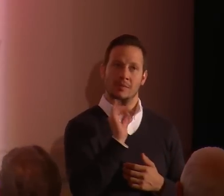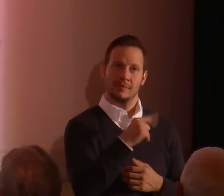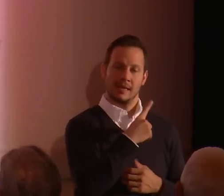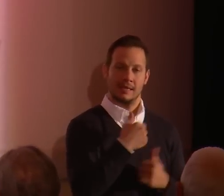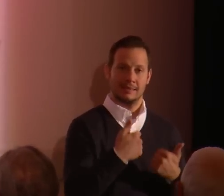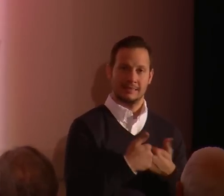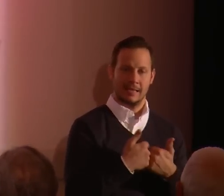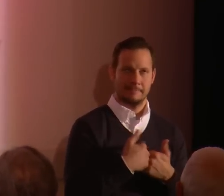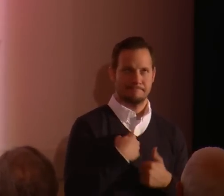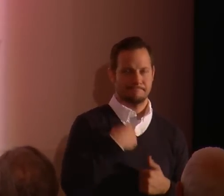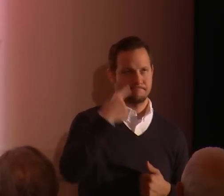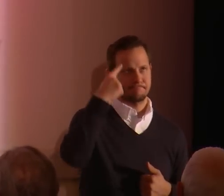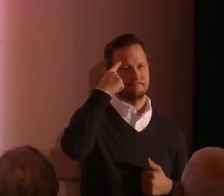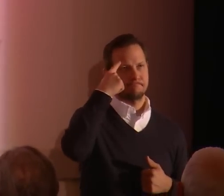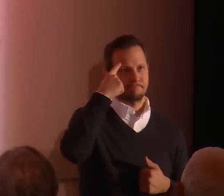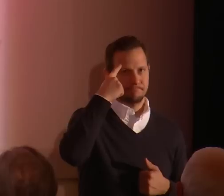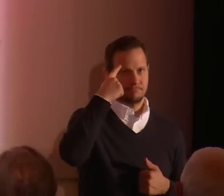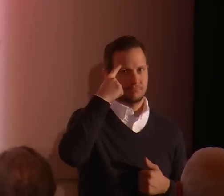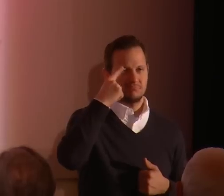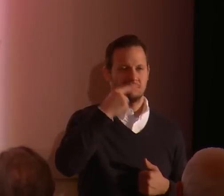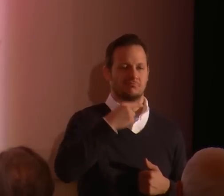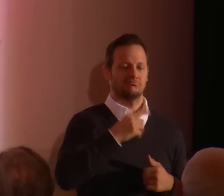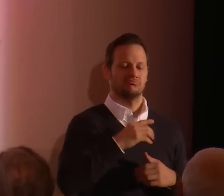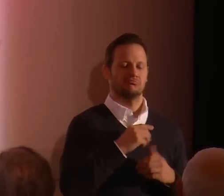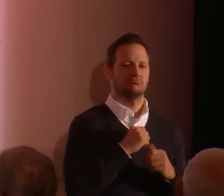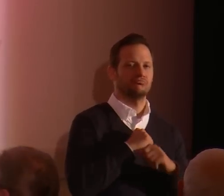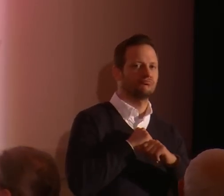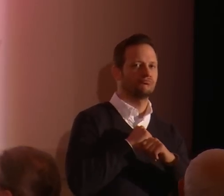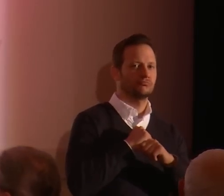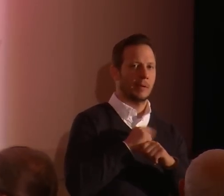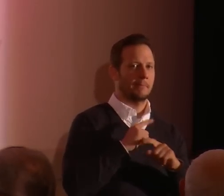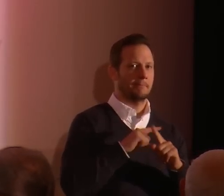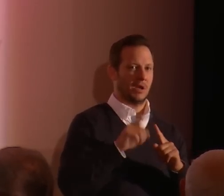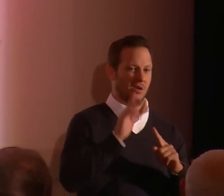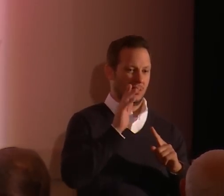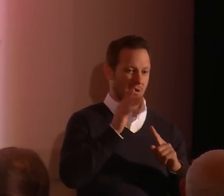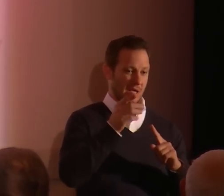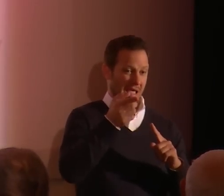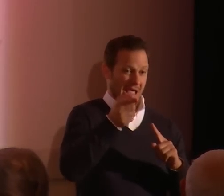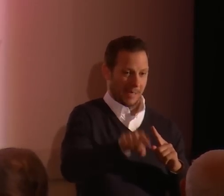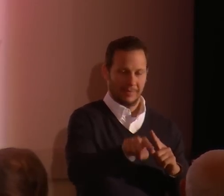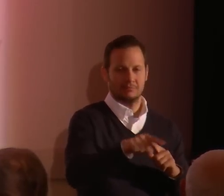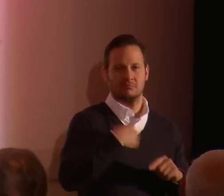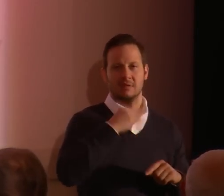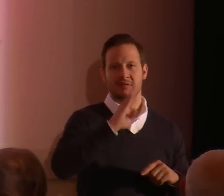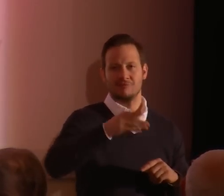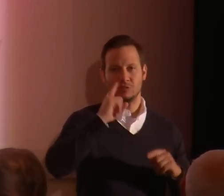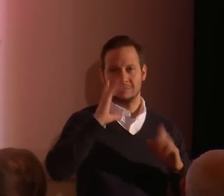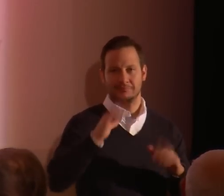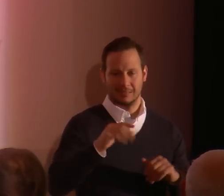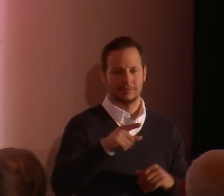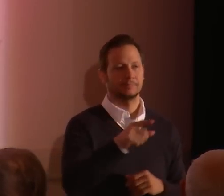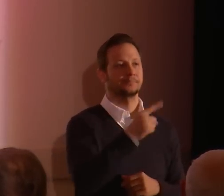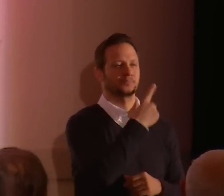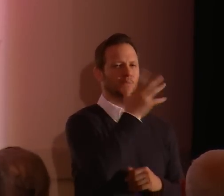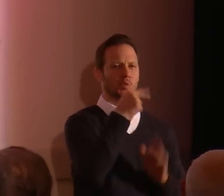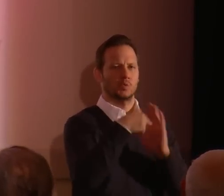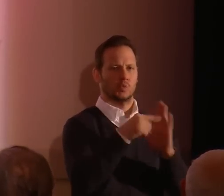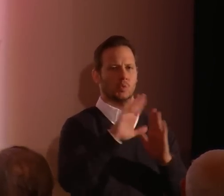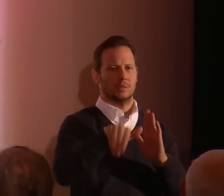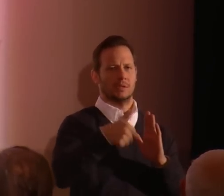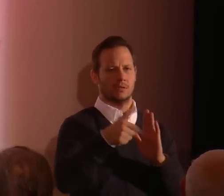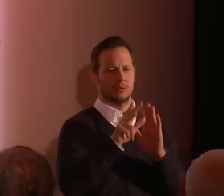expected to have happen what did happen. There's another clip that I'm going to show you here next, and it took place on day, I believe it was